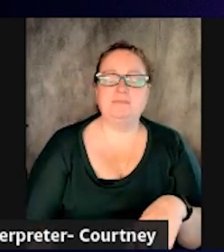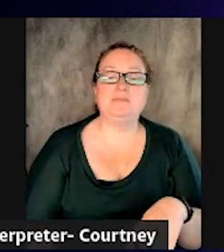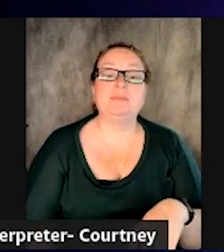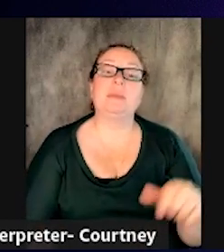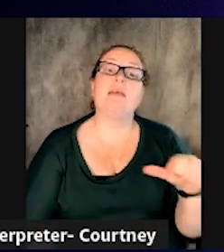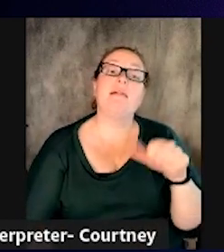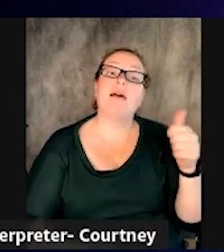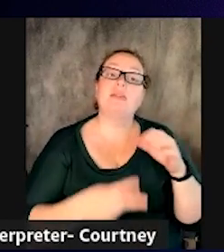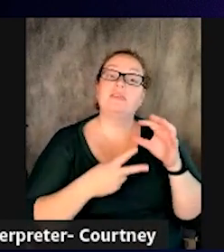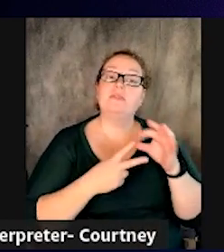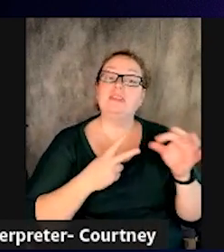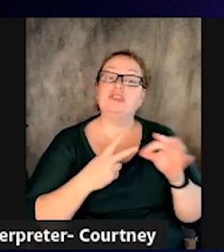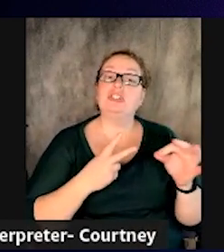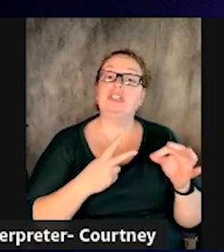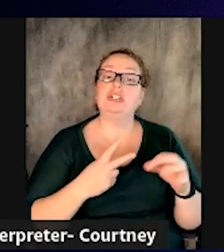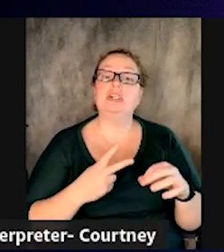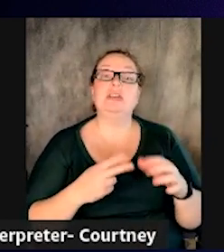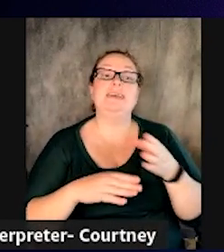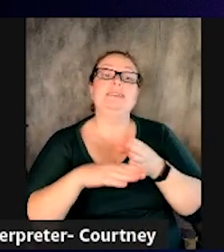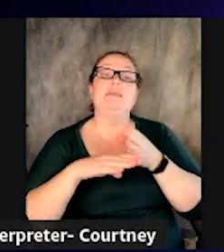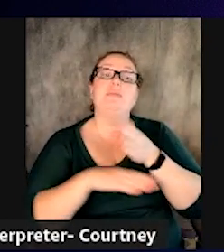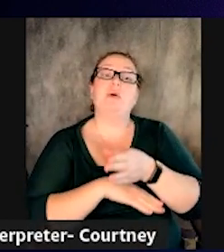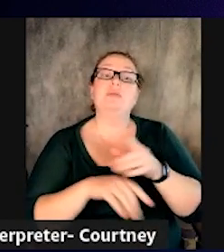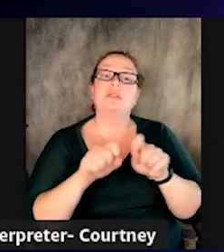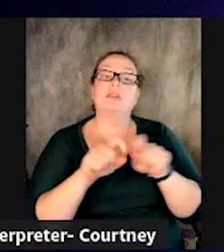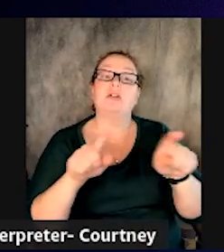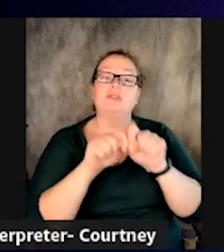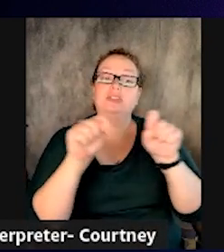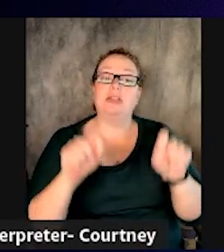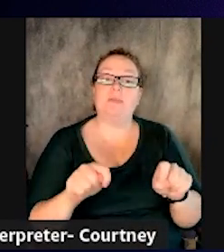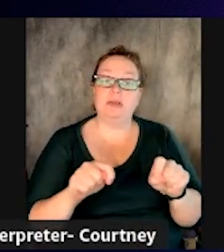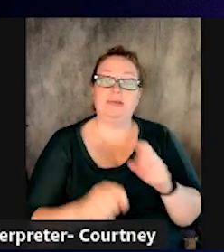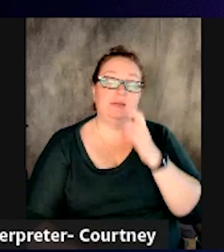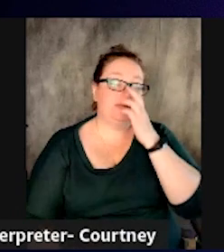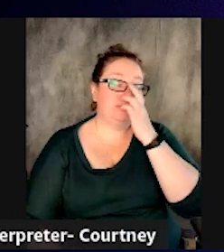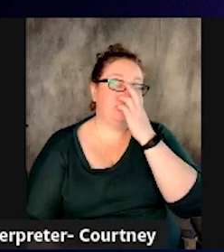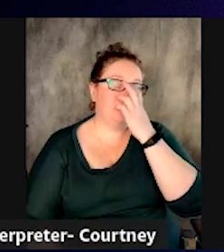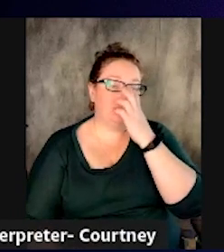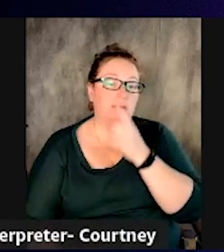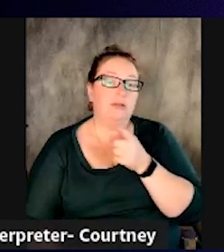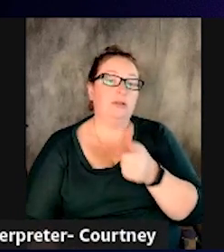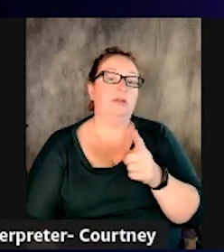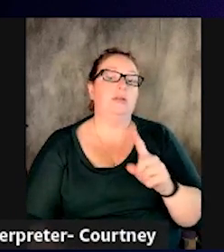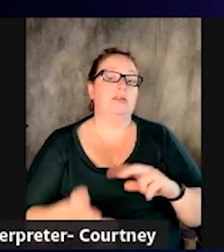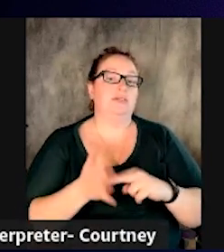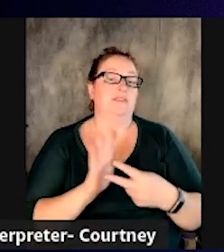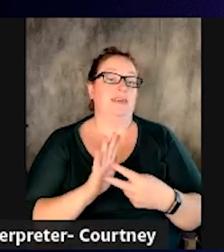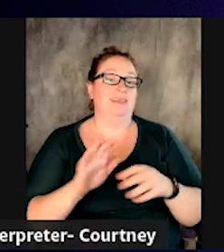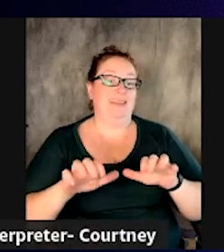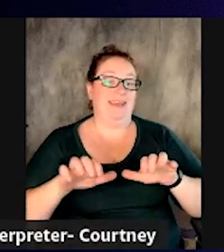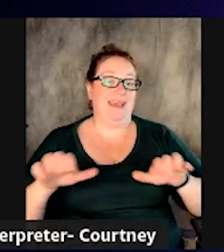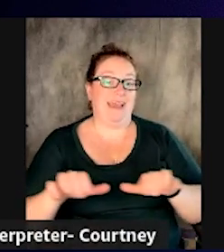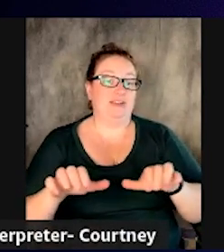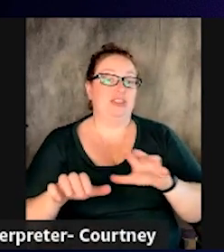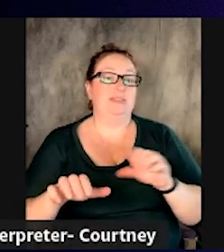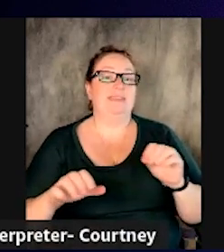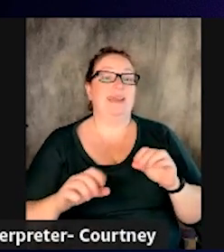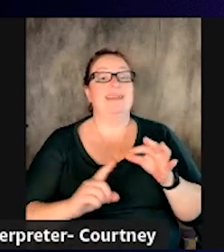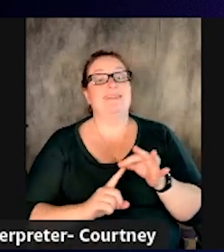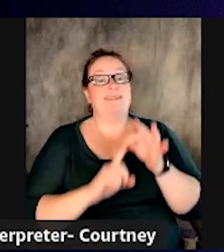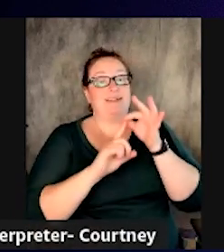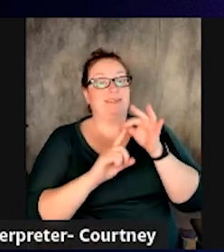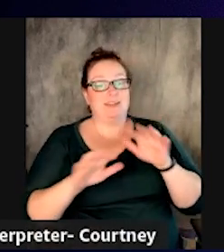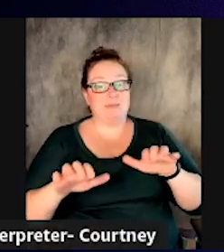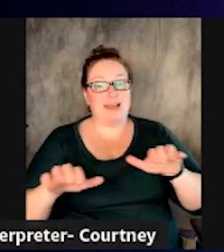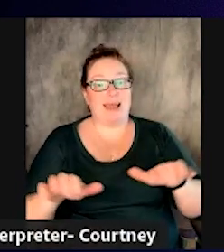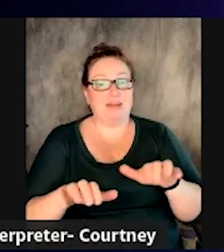feature is the post-launch template. This is where you define the actions and custom actions to